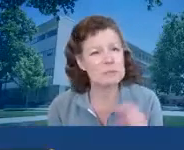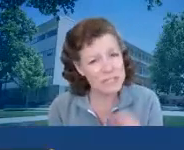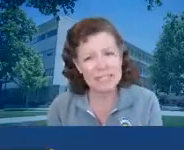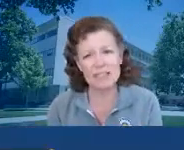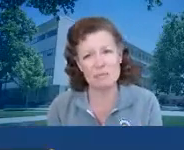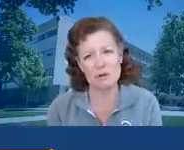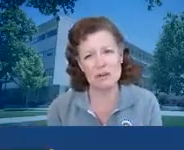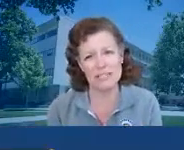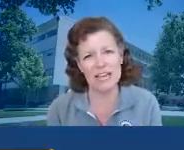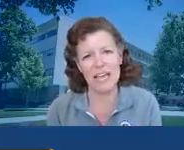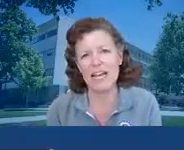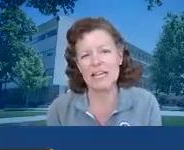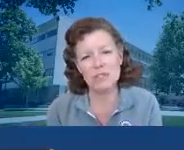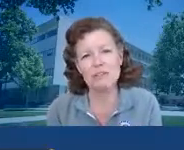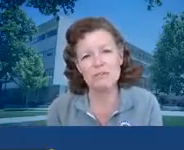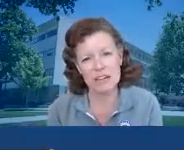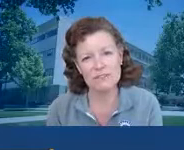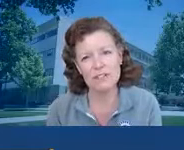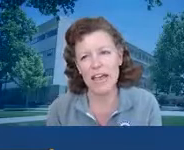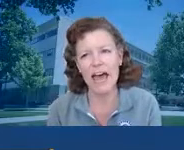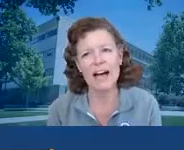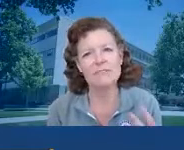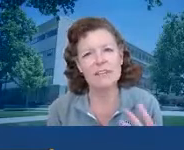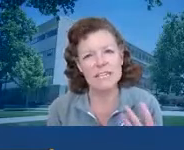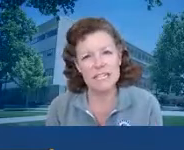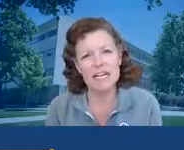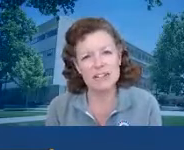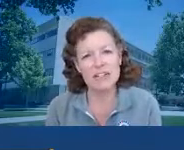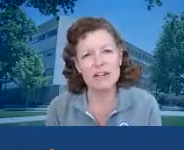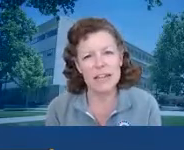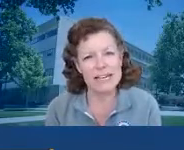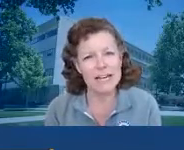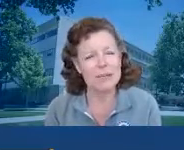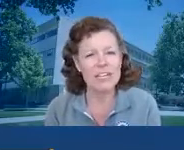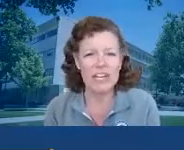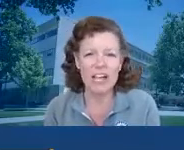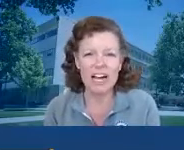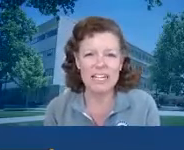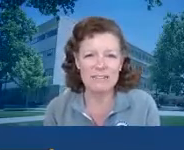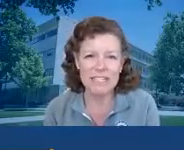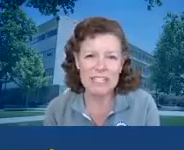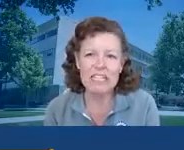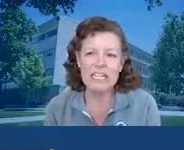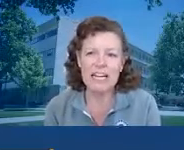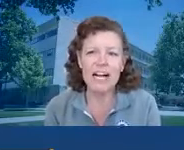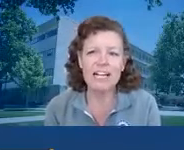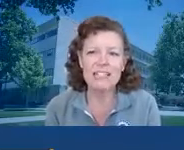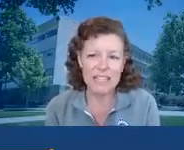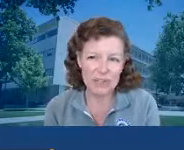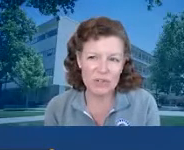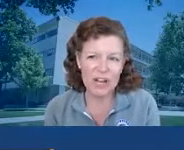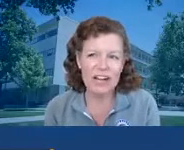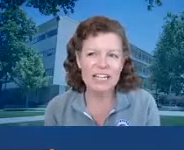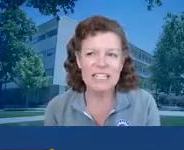seems particularly important today, and I am so grateful to have Dr. E.J.R. David,